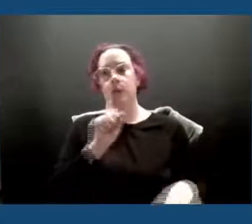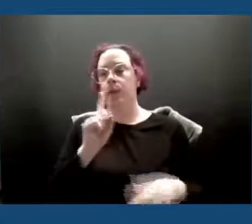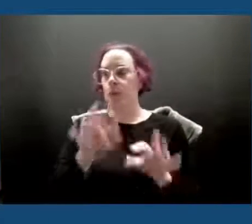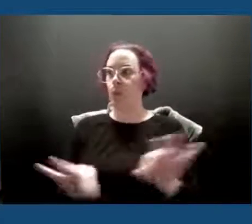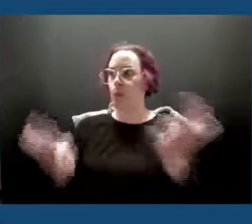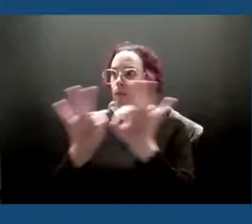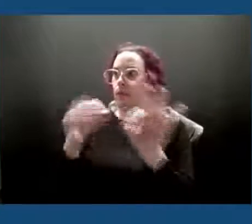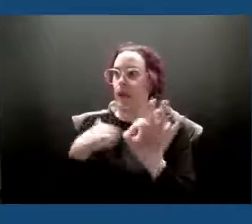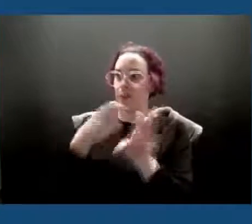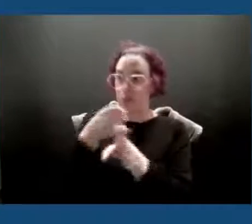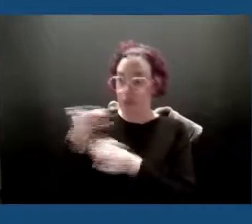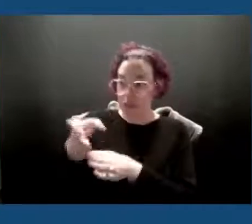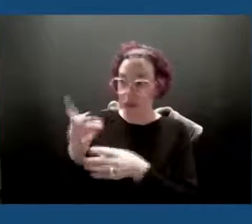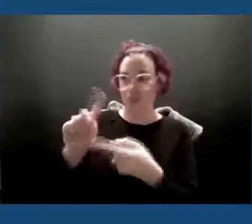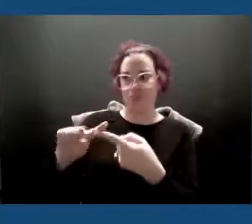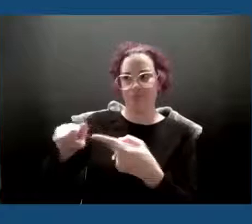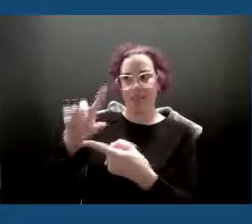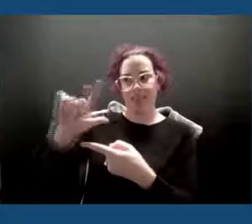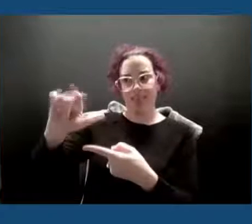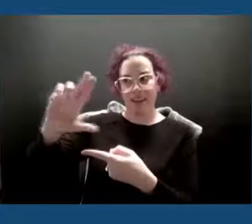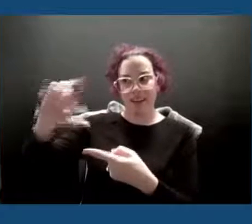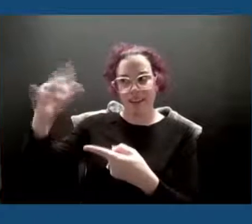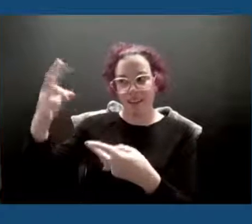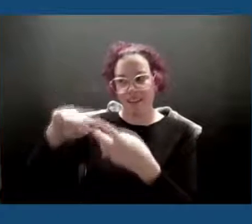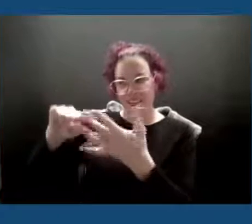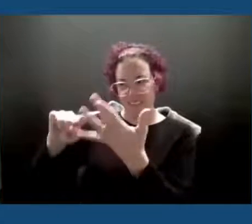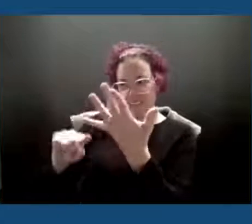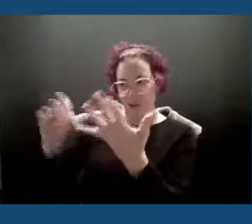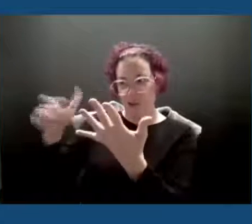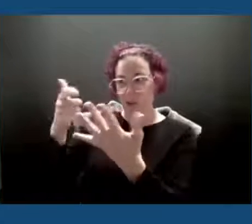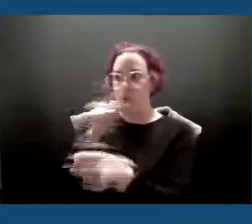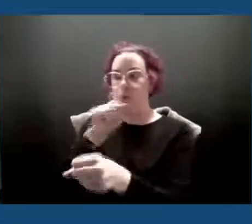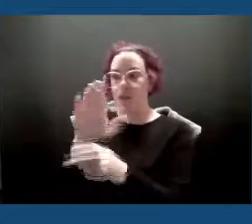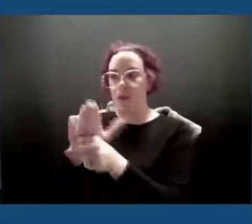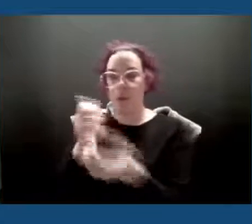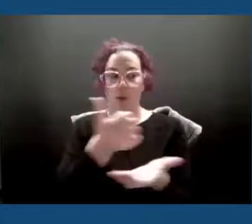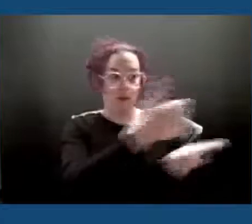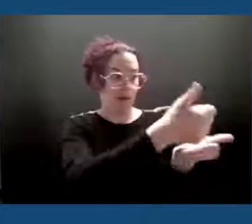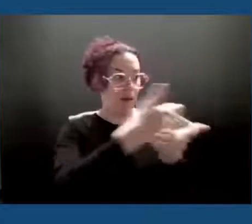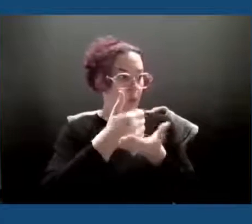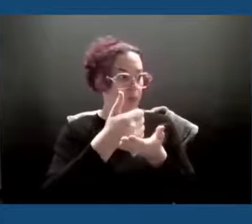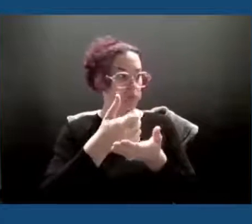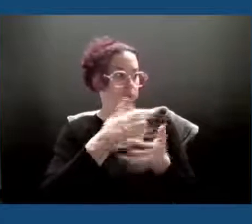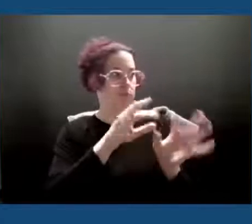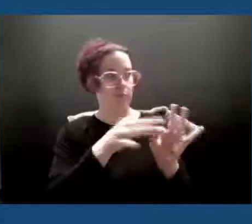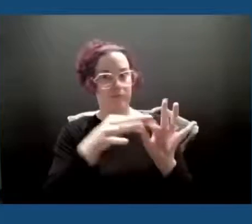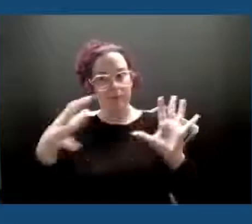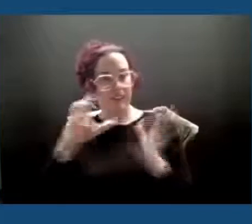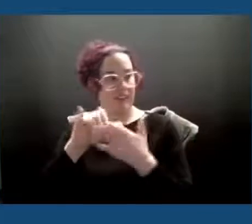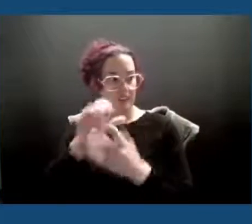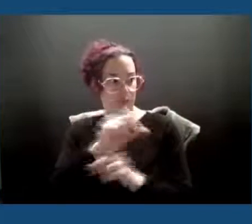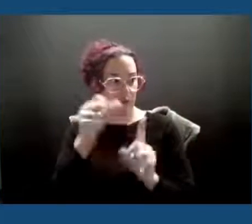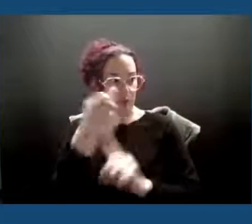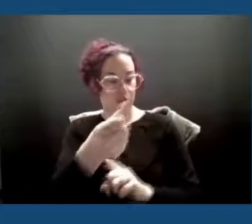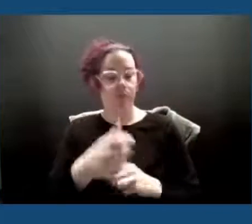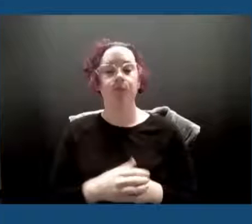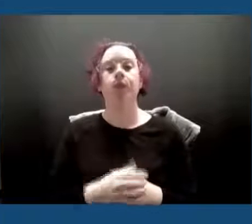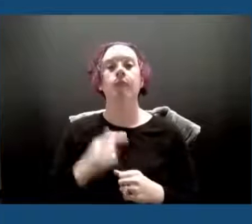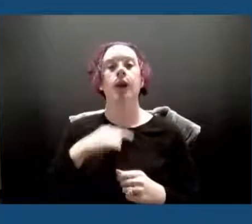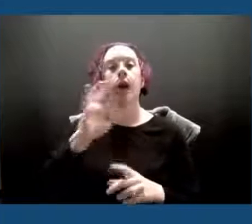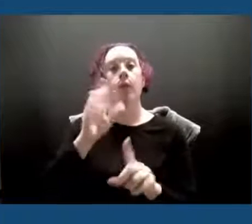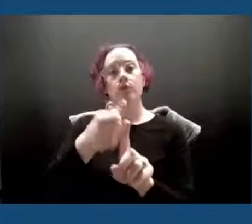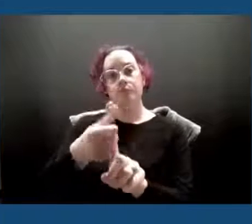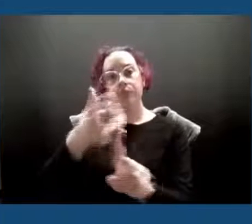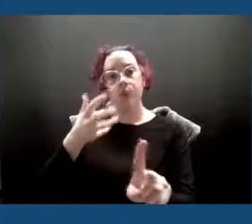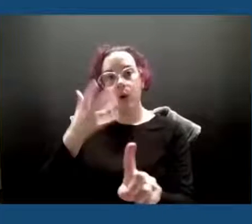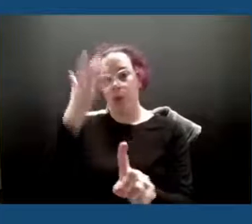and others who really are committed to helping others get out of the situations they're in. So I'll be speaking more about why this is a family journey